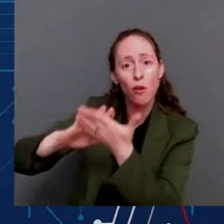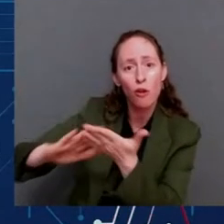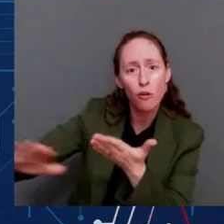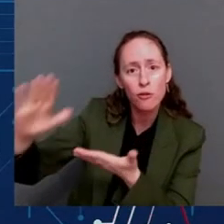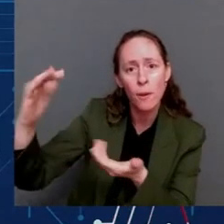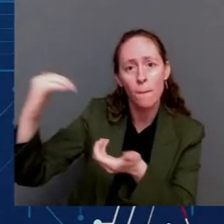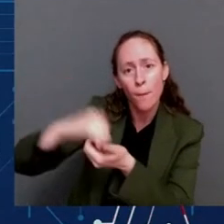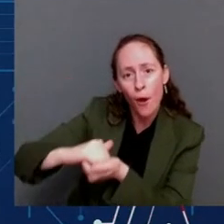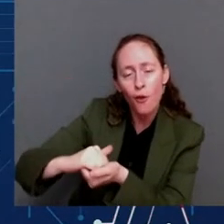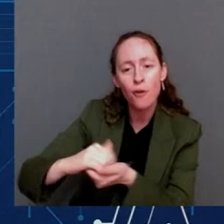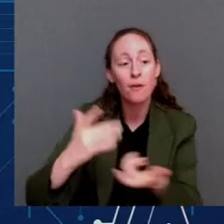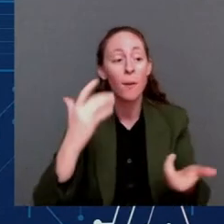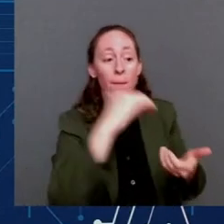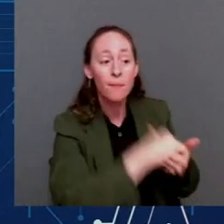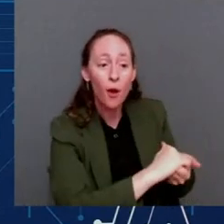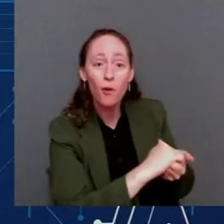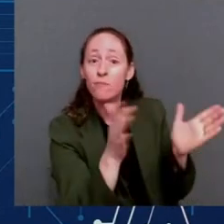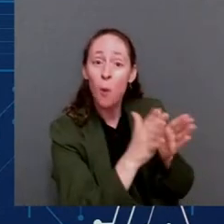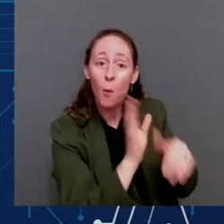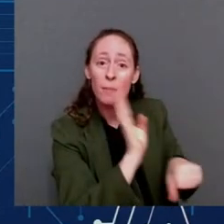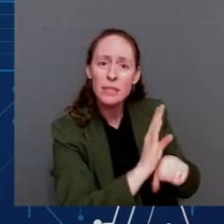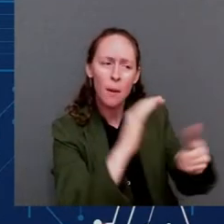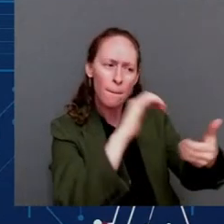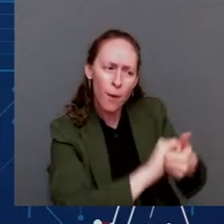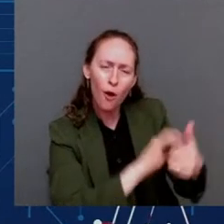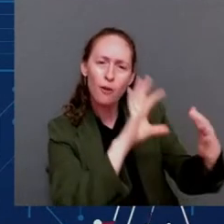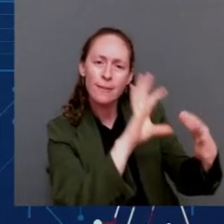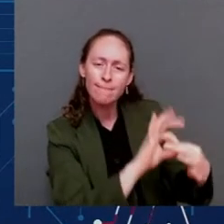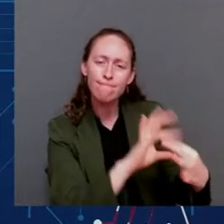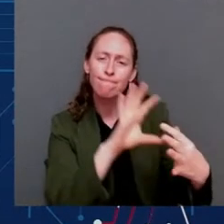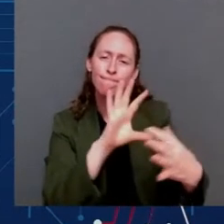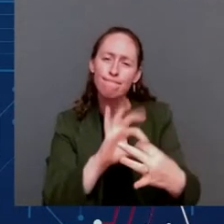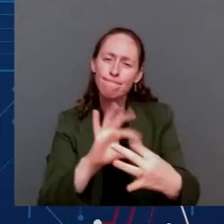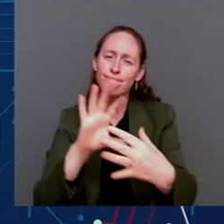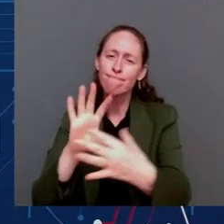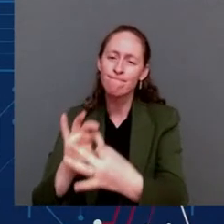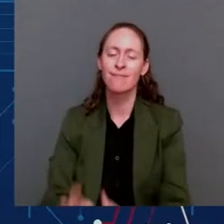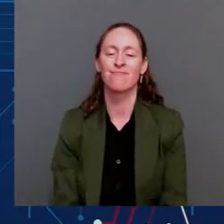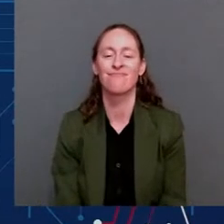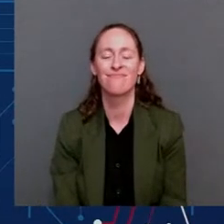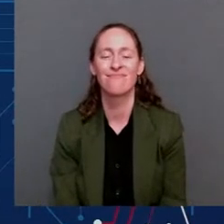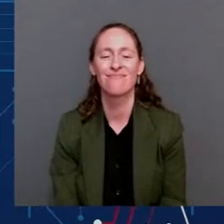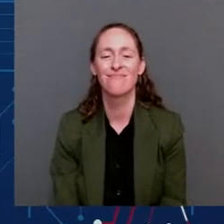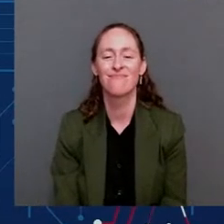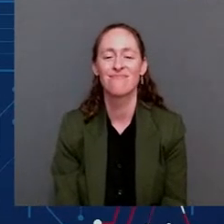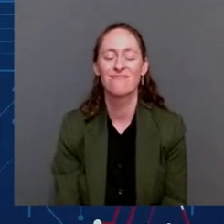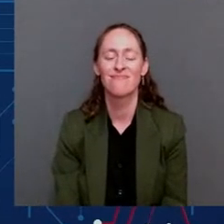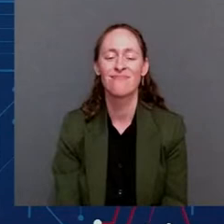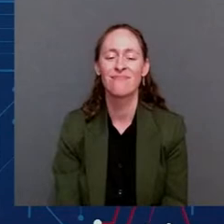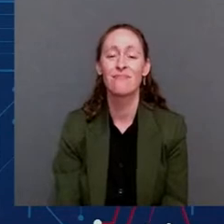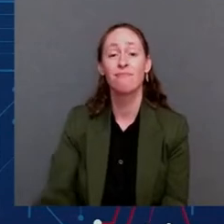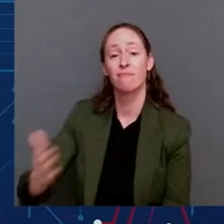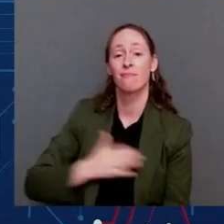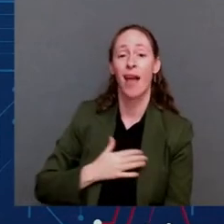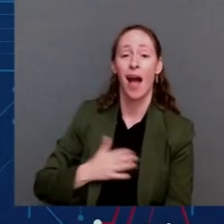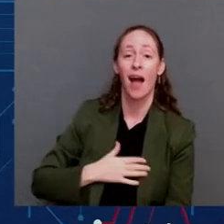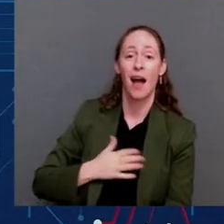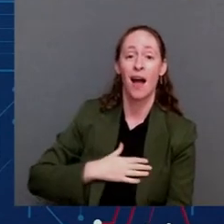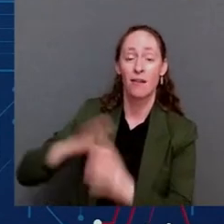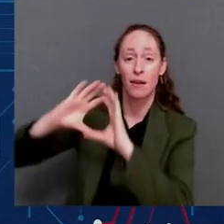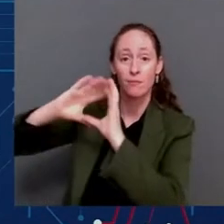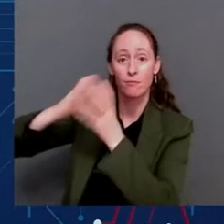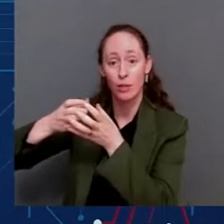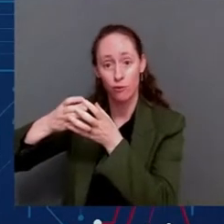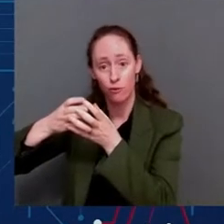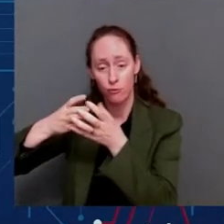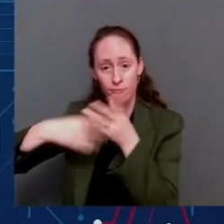is going to make sure we take back investments if companies don't live up to their end of the bargain. We're not going to